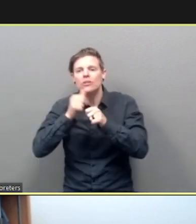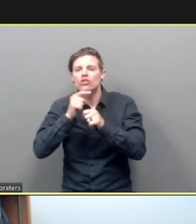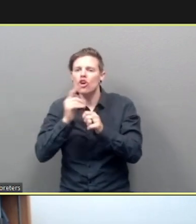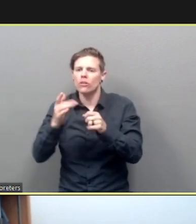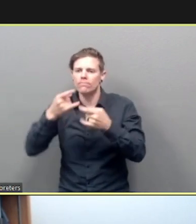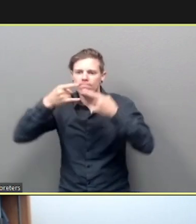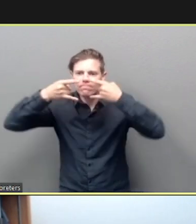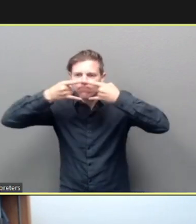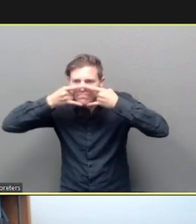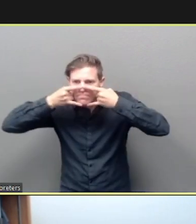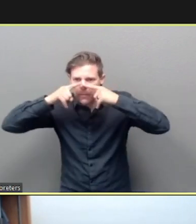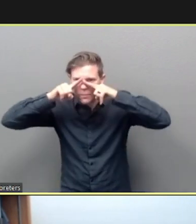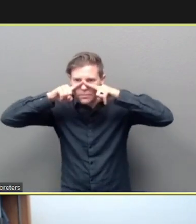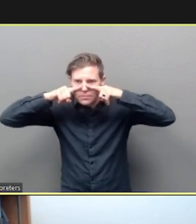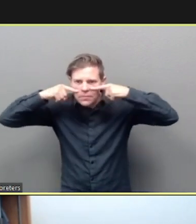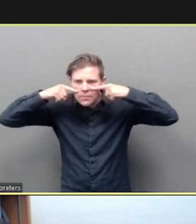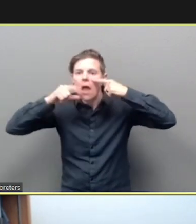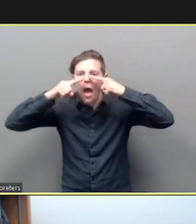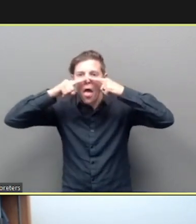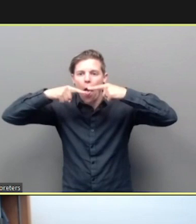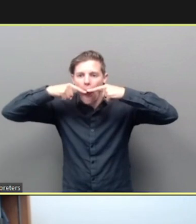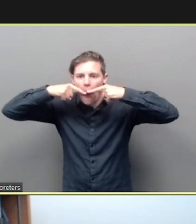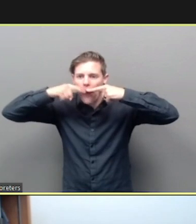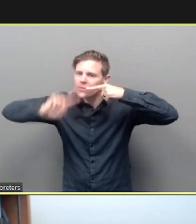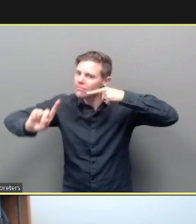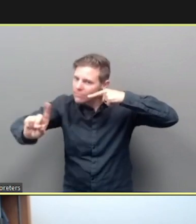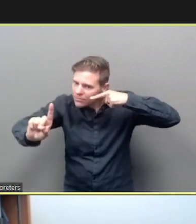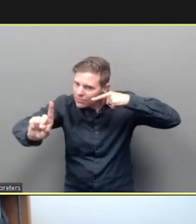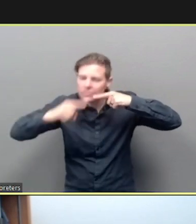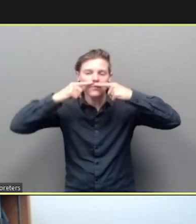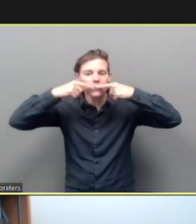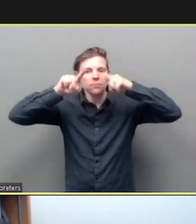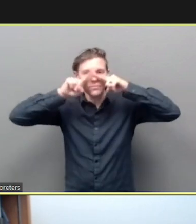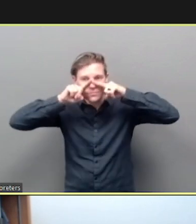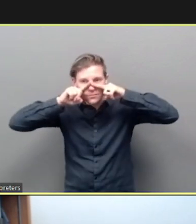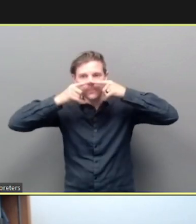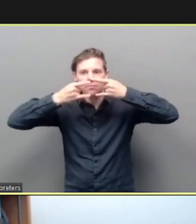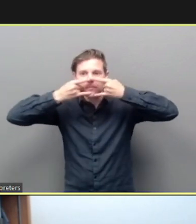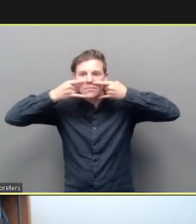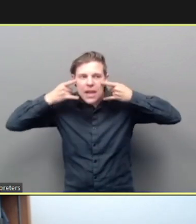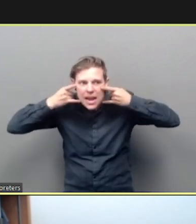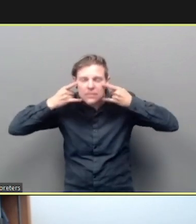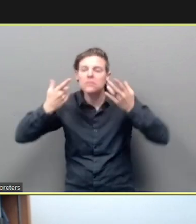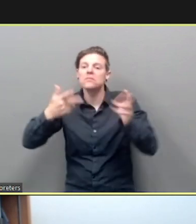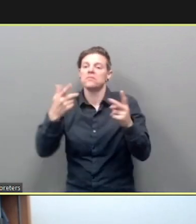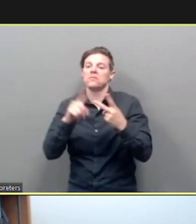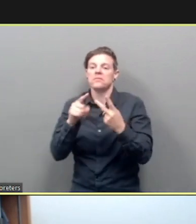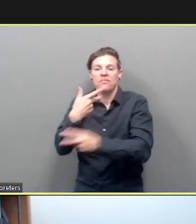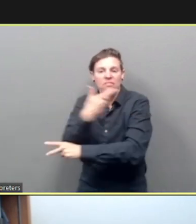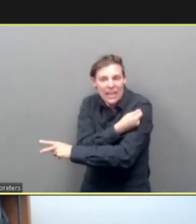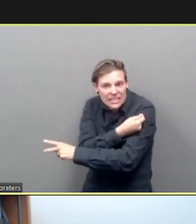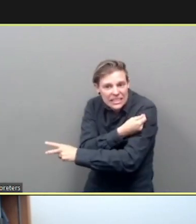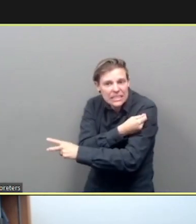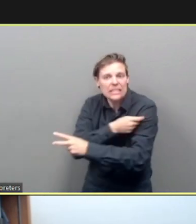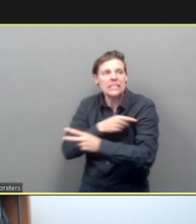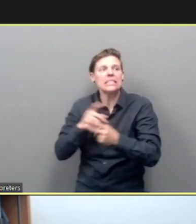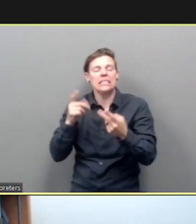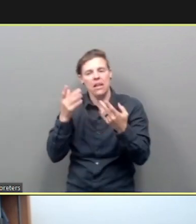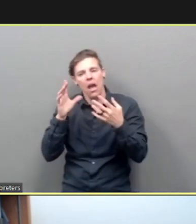and indoor settings, regardless of vaccination status, is really, really important. I want to just